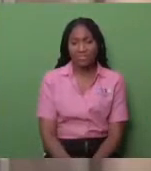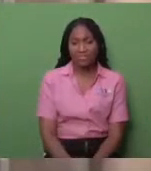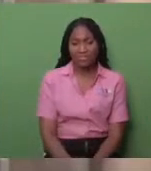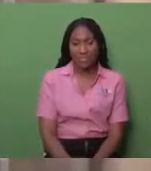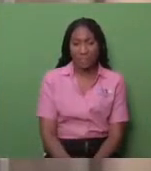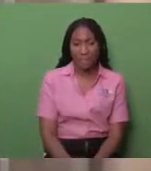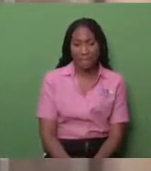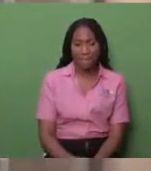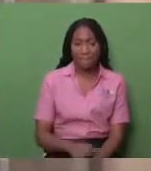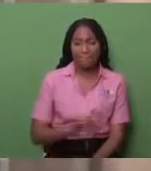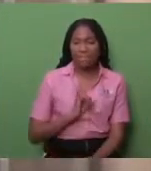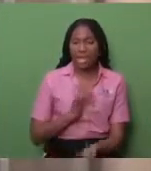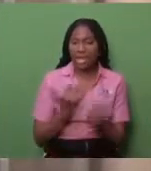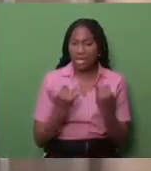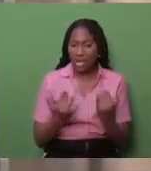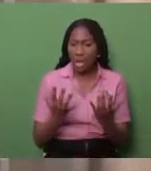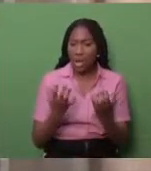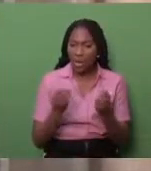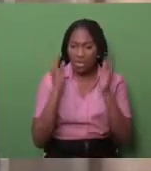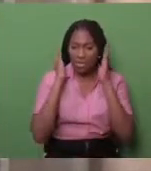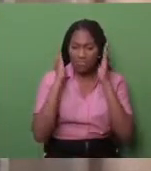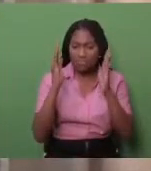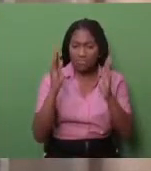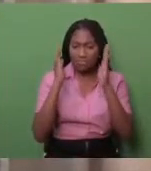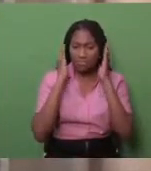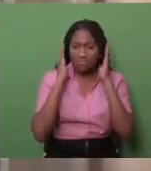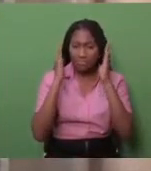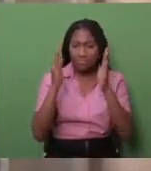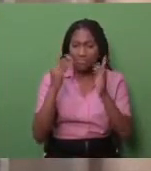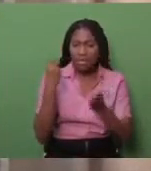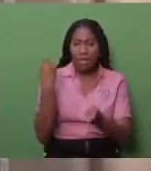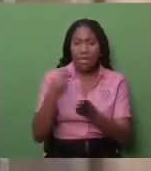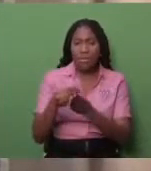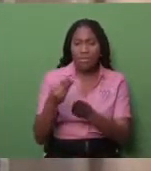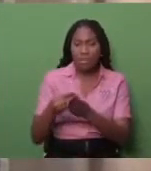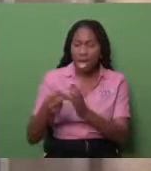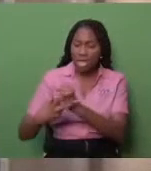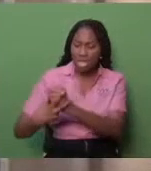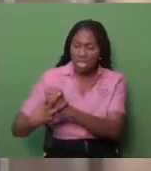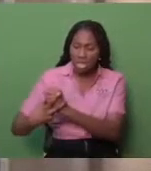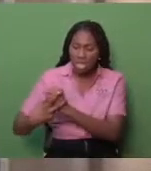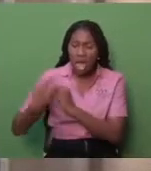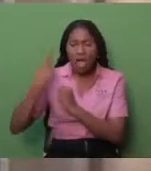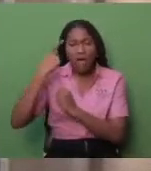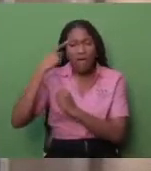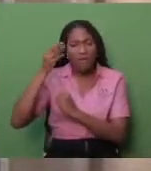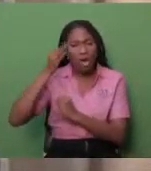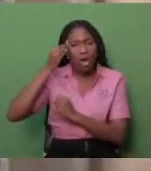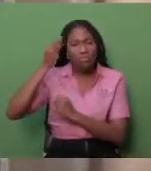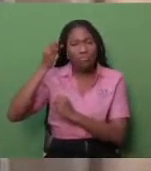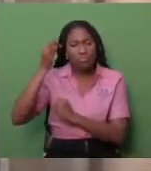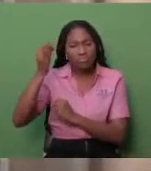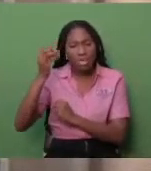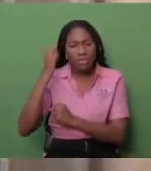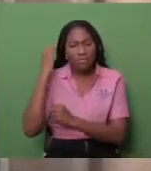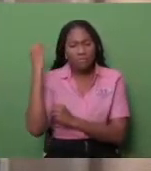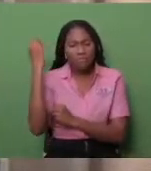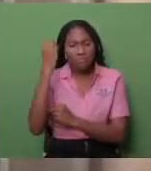I want to look now at our rainy day fund, our legacy fund, our sovereign wealth fund, the